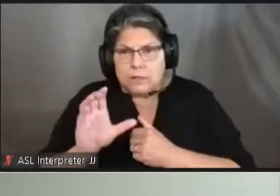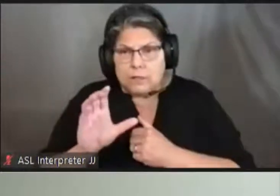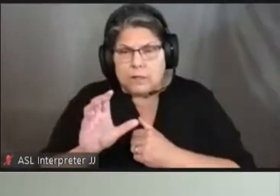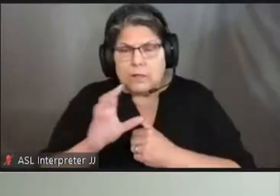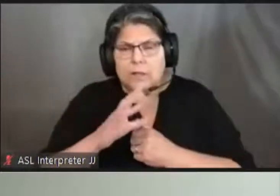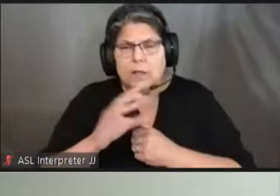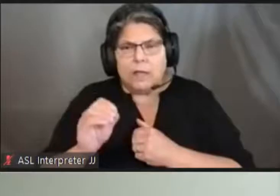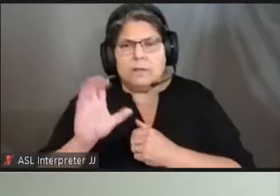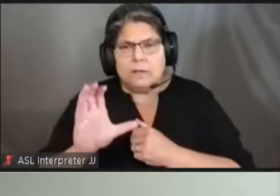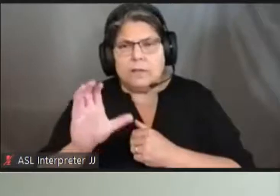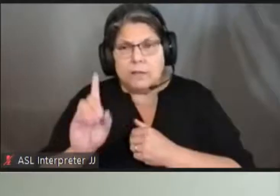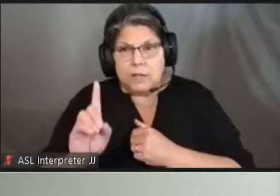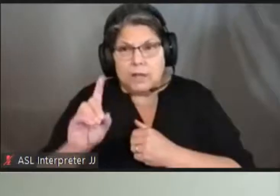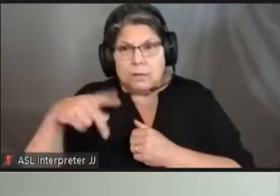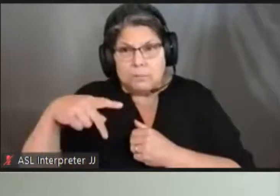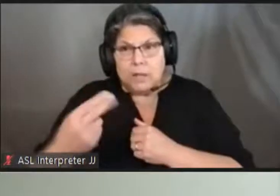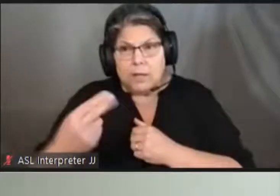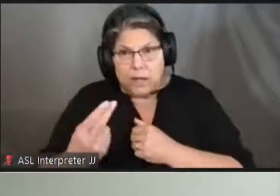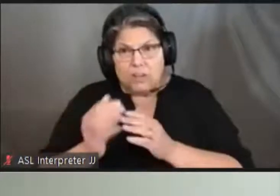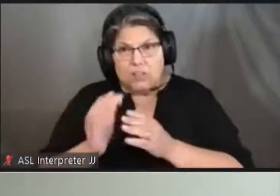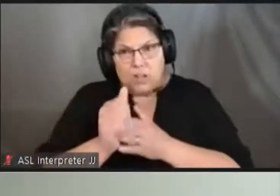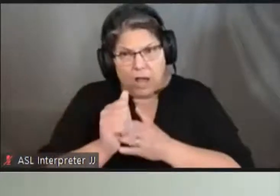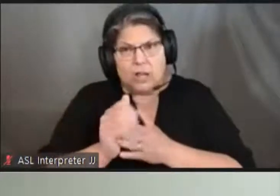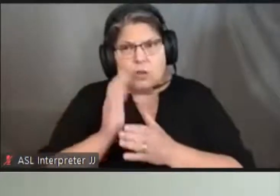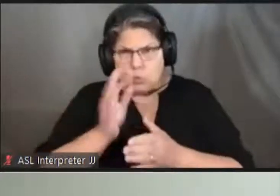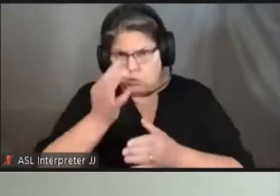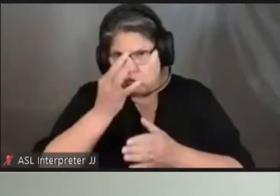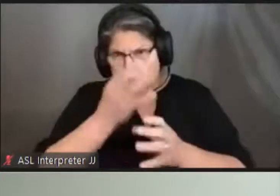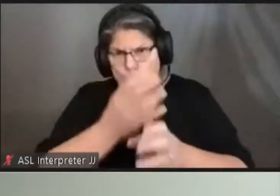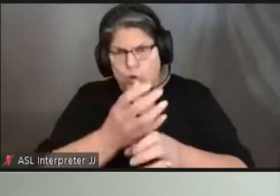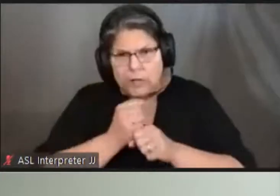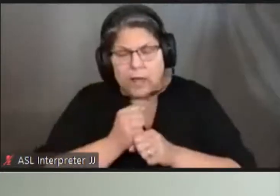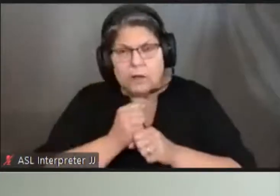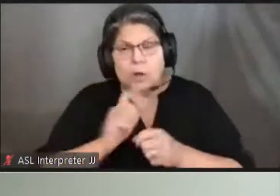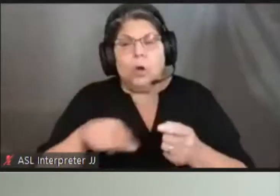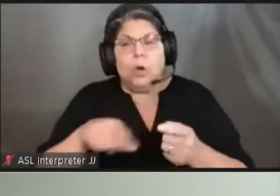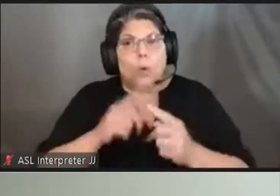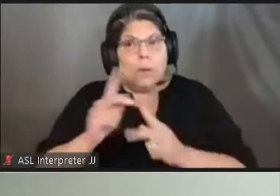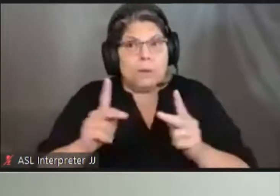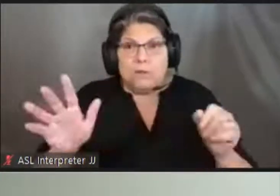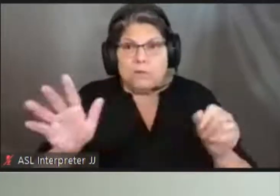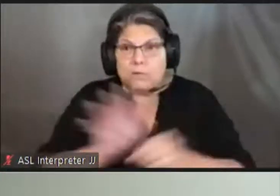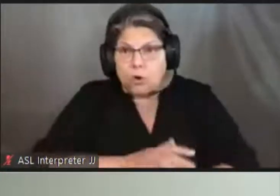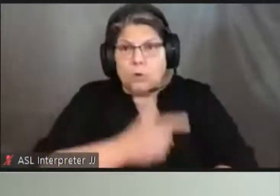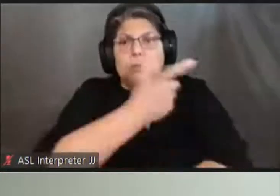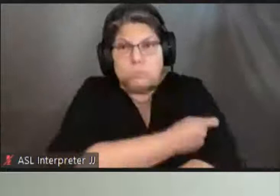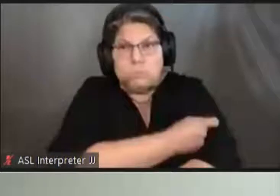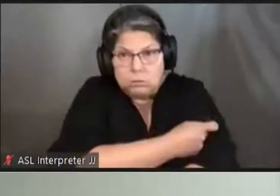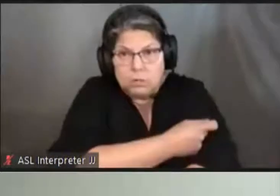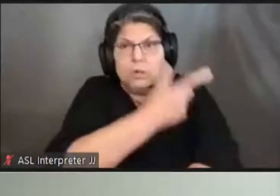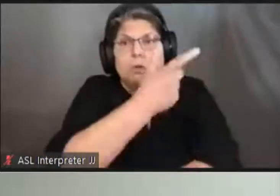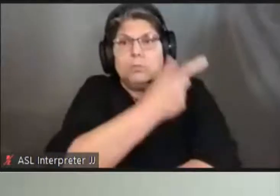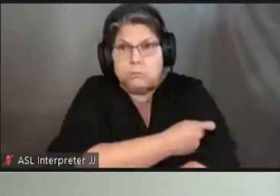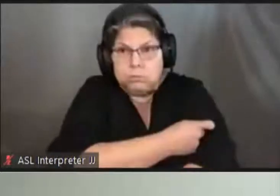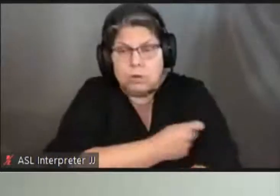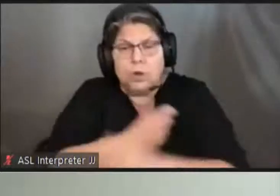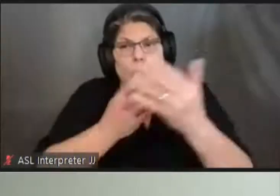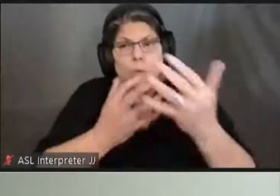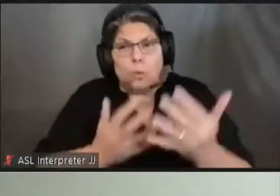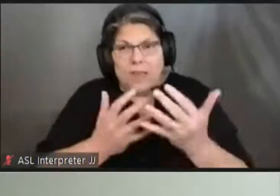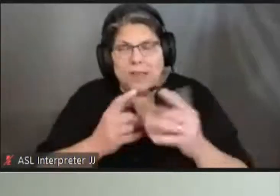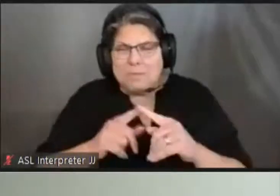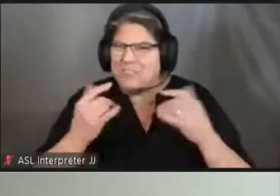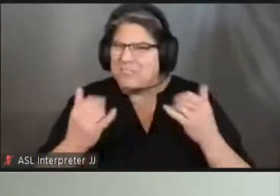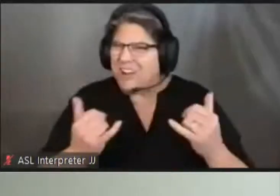is coming, of when people are entirely vaccinated. We can't go by what the CDC says at this